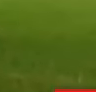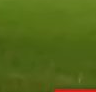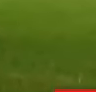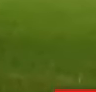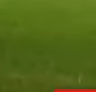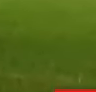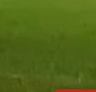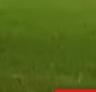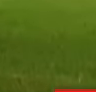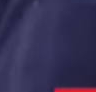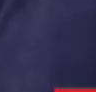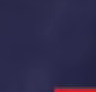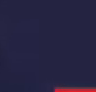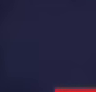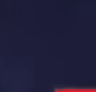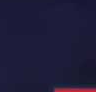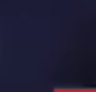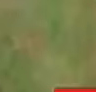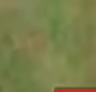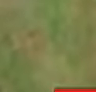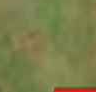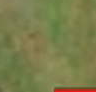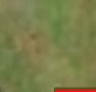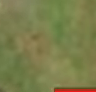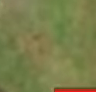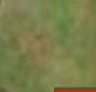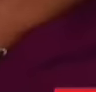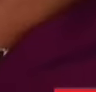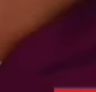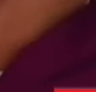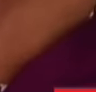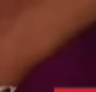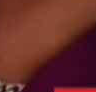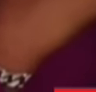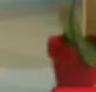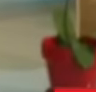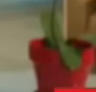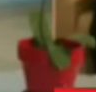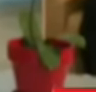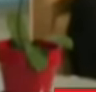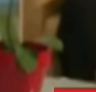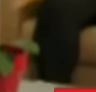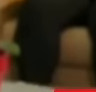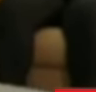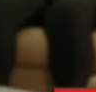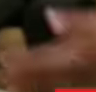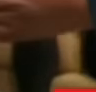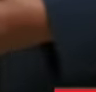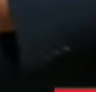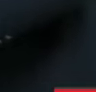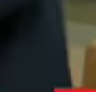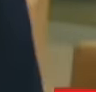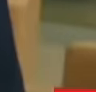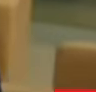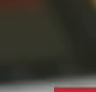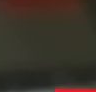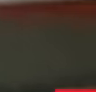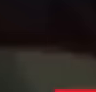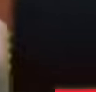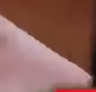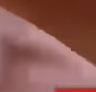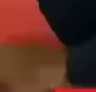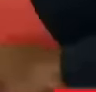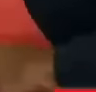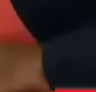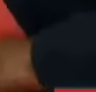to Scotiabank. Enjoy lower interest rates and no payments up to 2 months when you switch your mortgage to Scotiabank. Plus, we'll